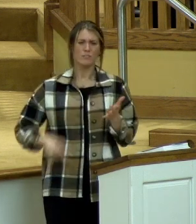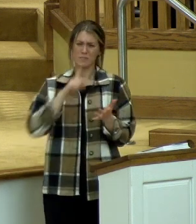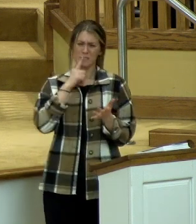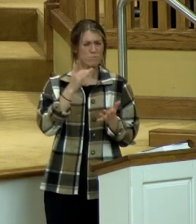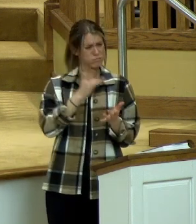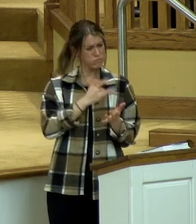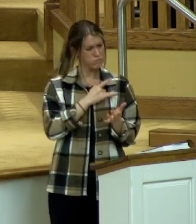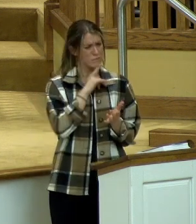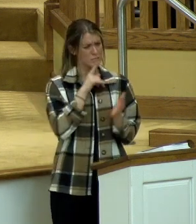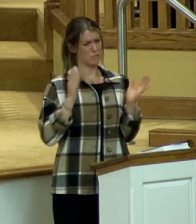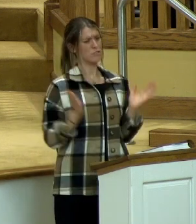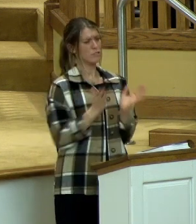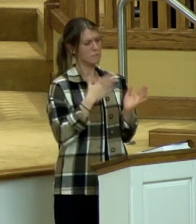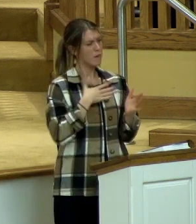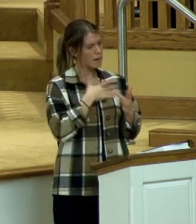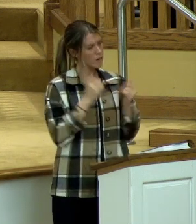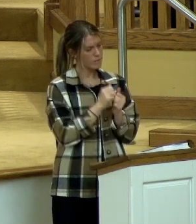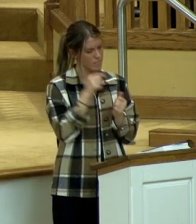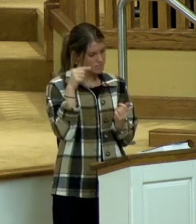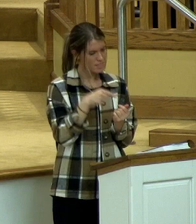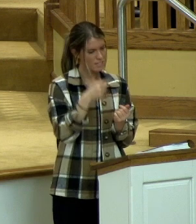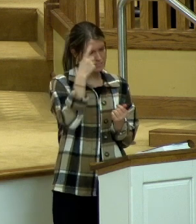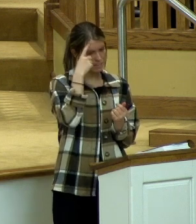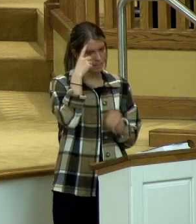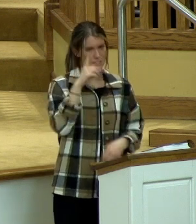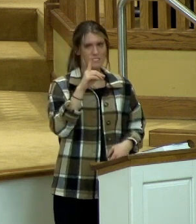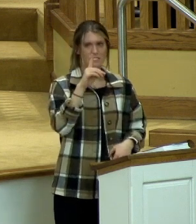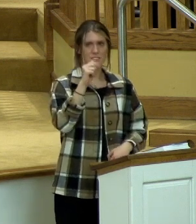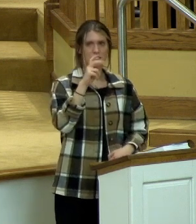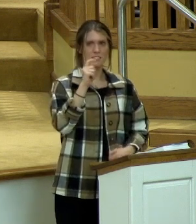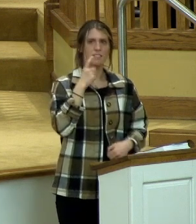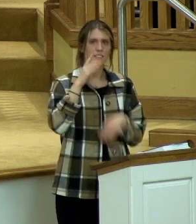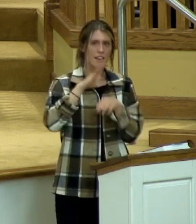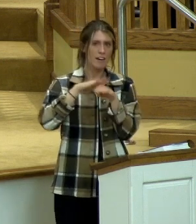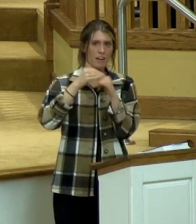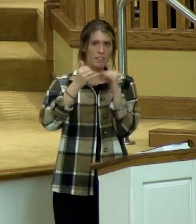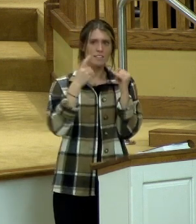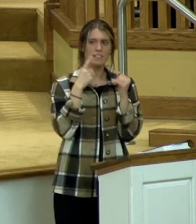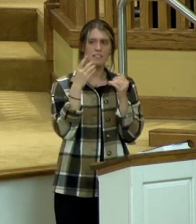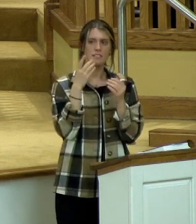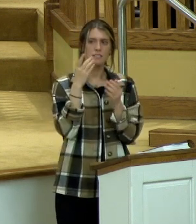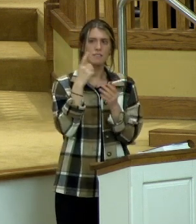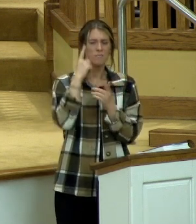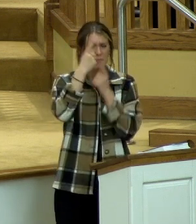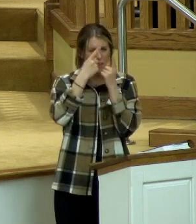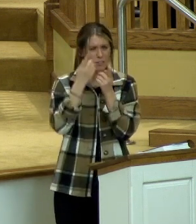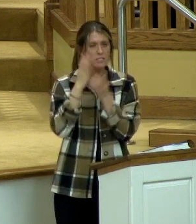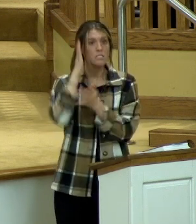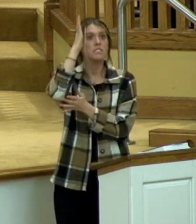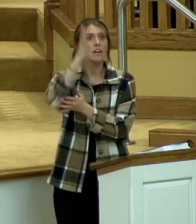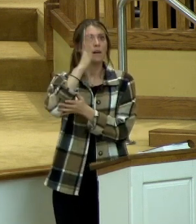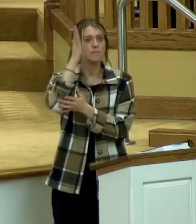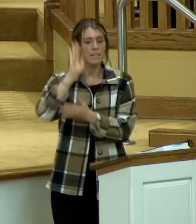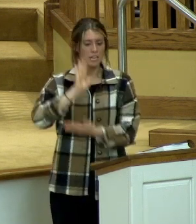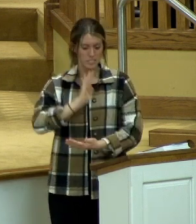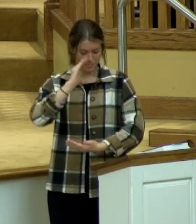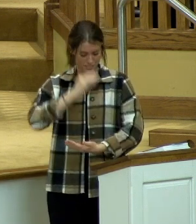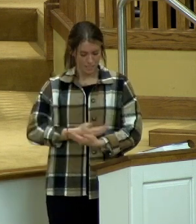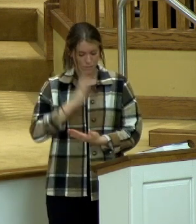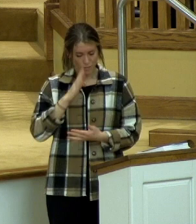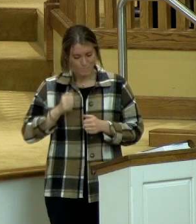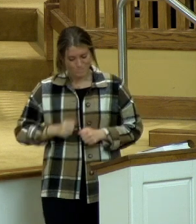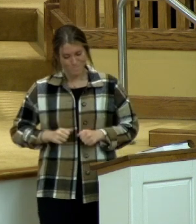just really encouraged my heart on this thought. Dinette Fisher said Mary obviously was pondering the fact that someday the Son would lay down his life for us.